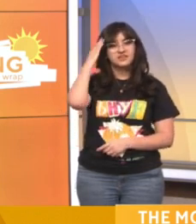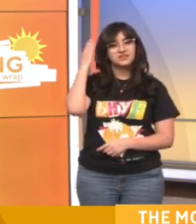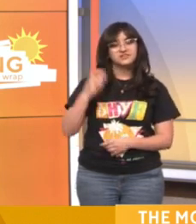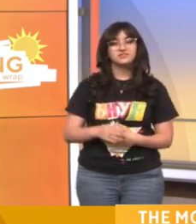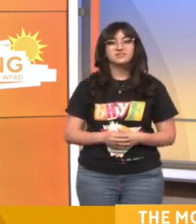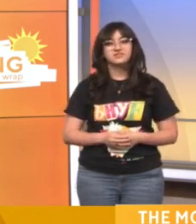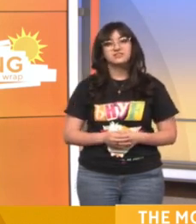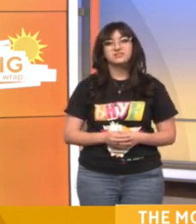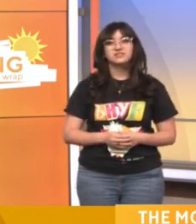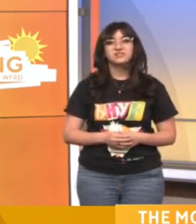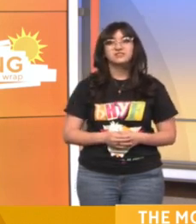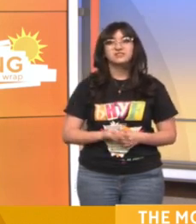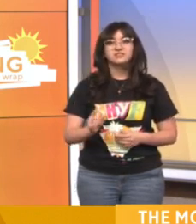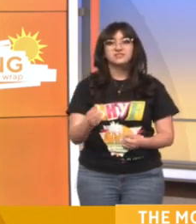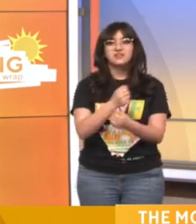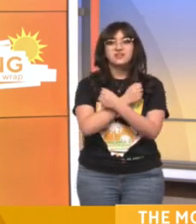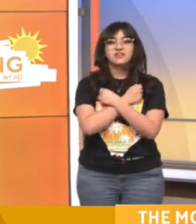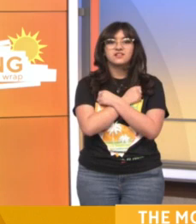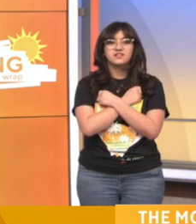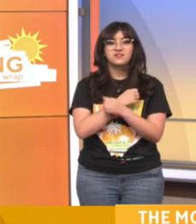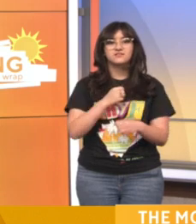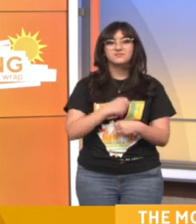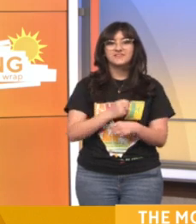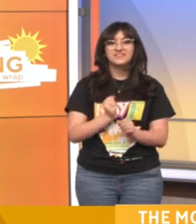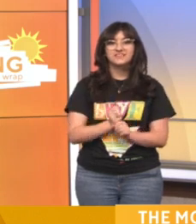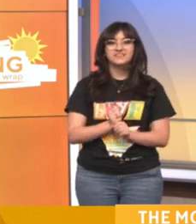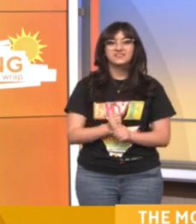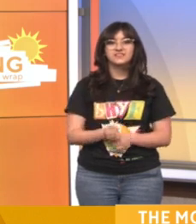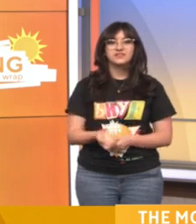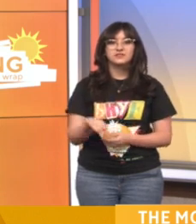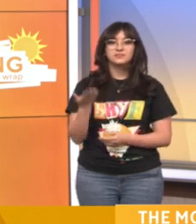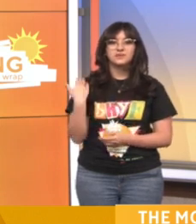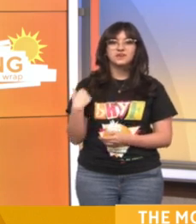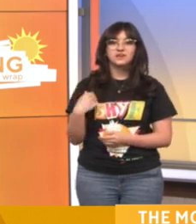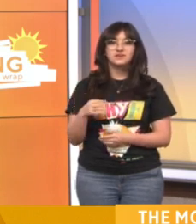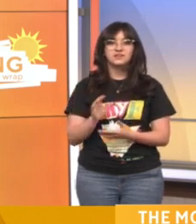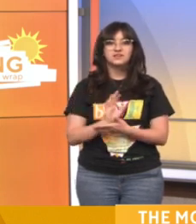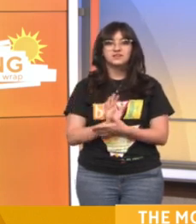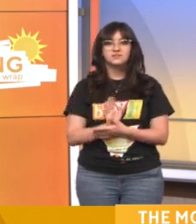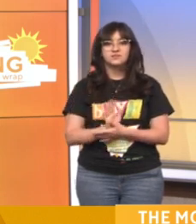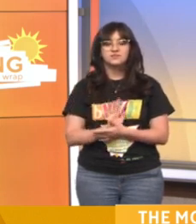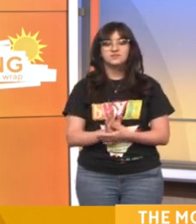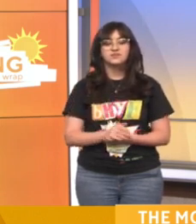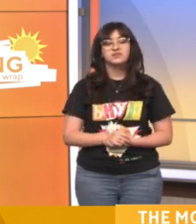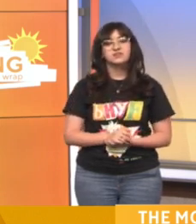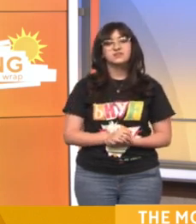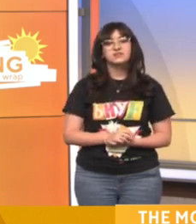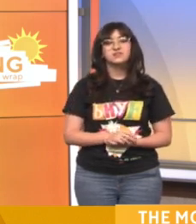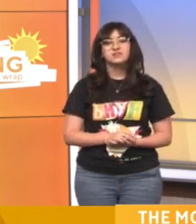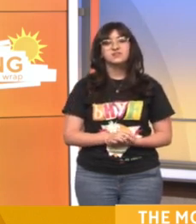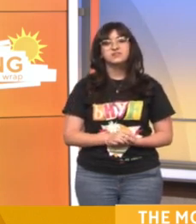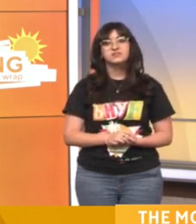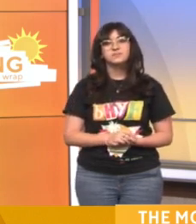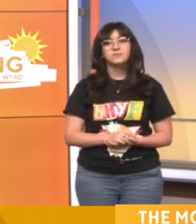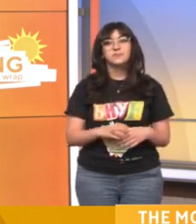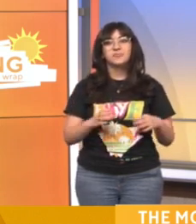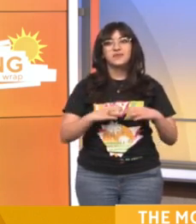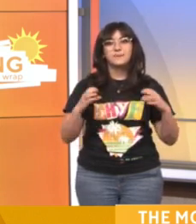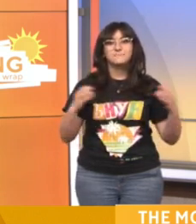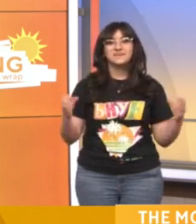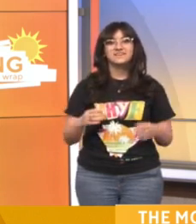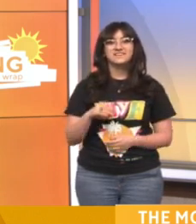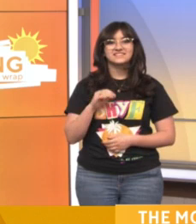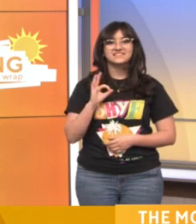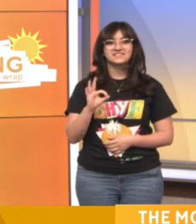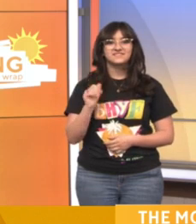think, because of the love that was made behind the camera with the creators, they are some of the biggest fans of the franchise